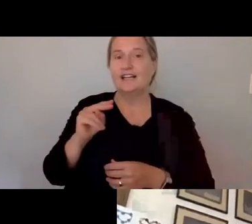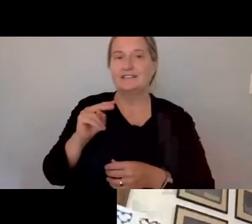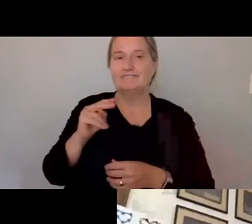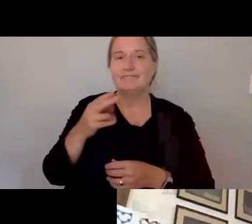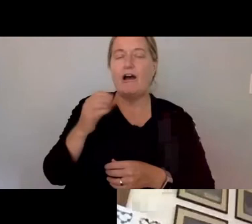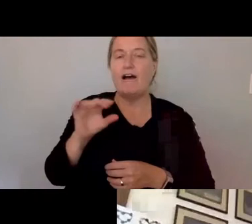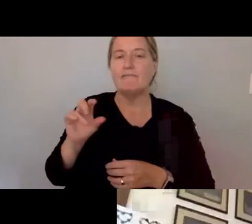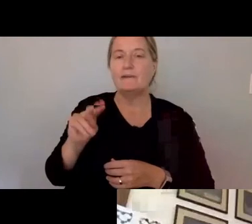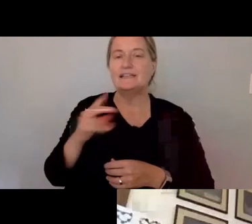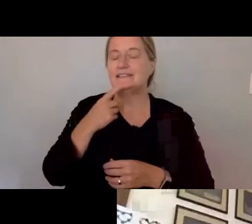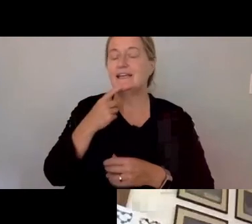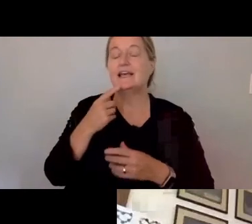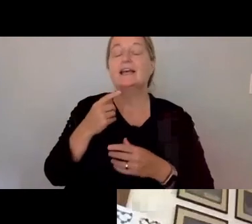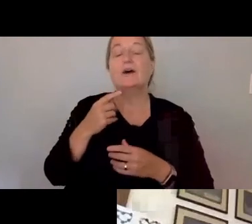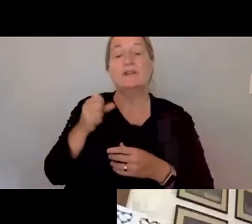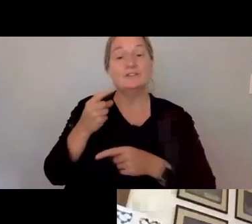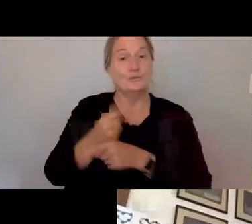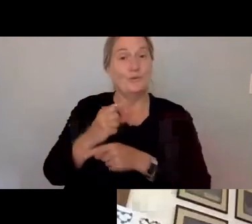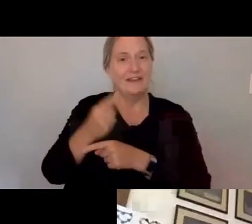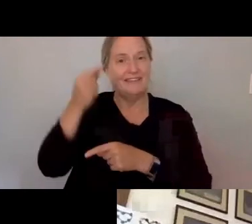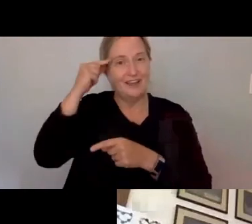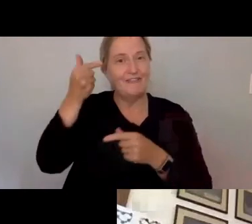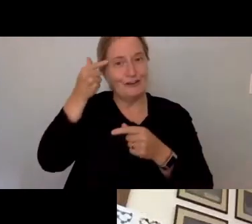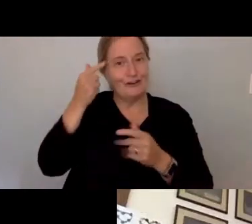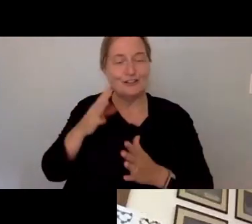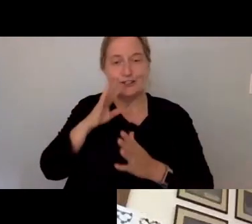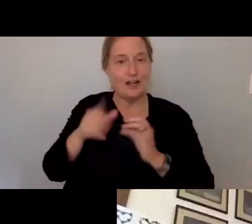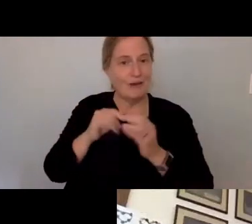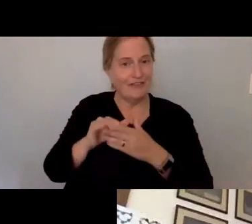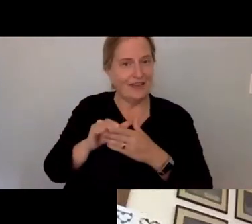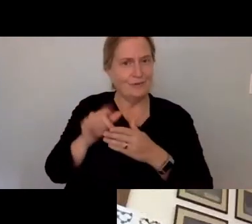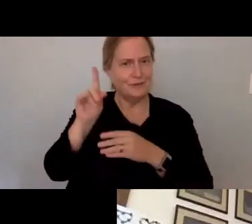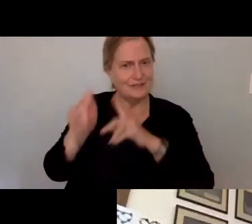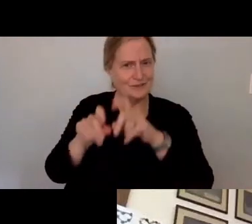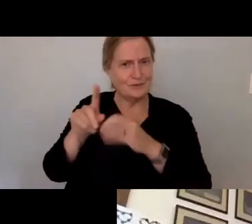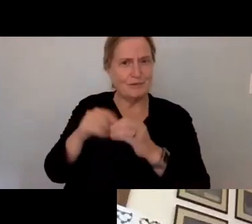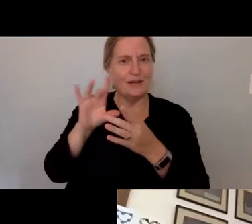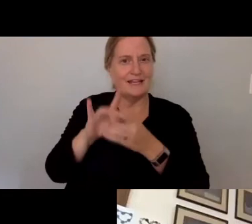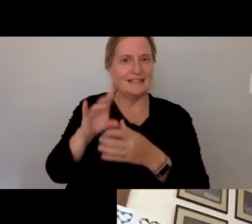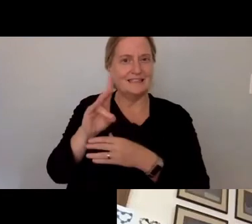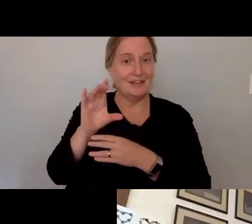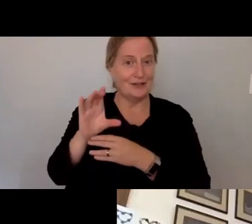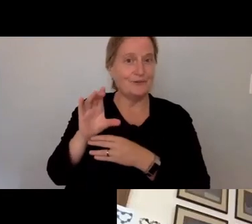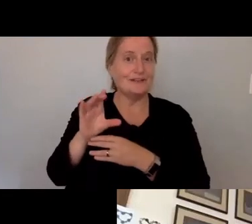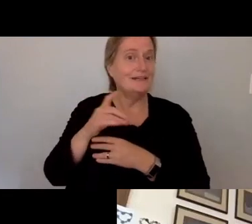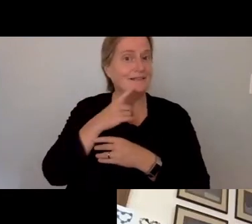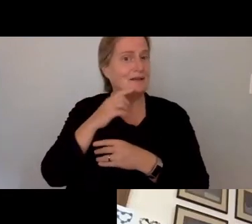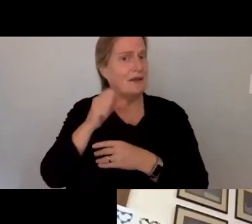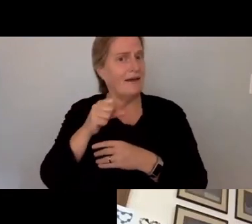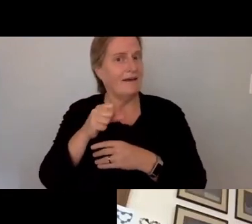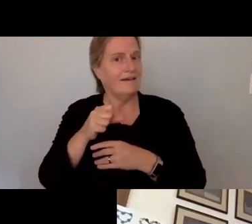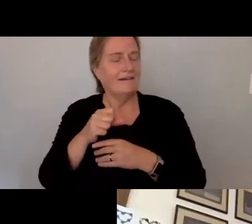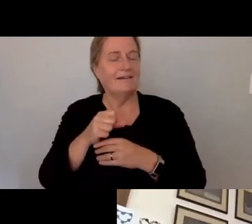and you and I had started addressing the Connect 700, and that's how we got connected to Dave Durenberger's friend